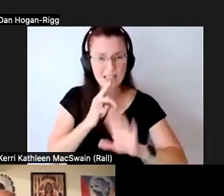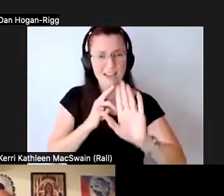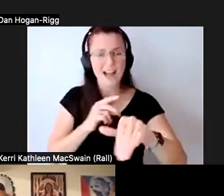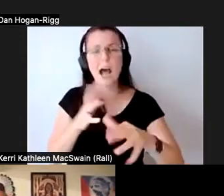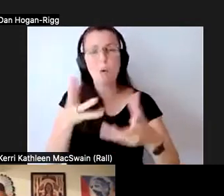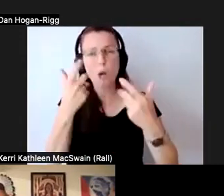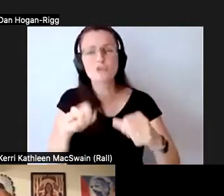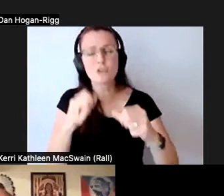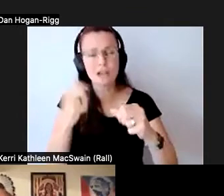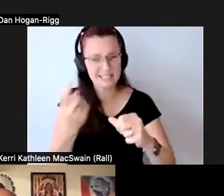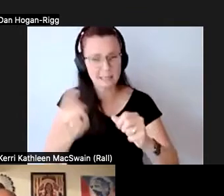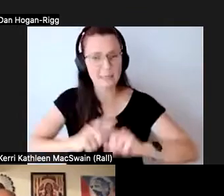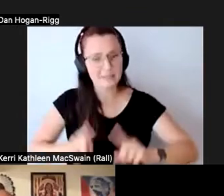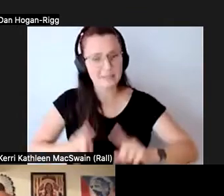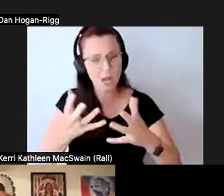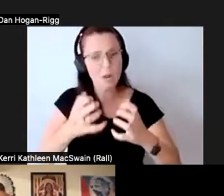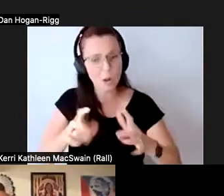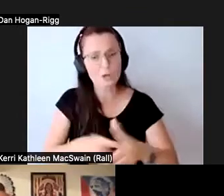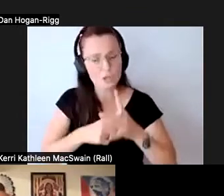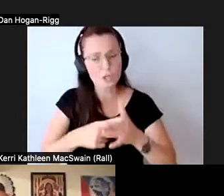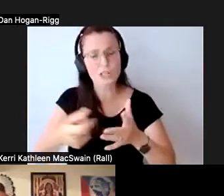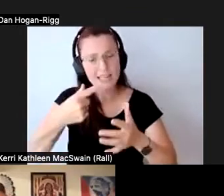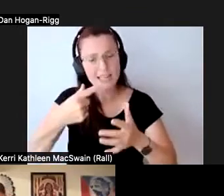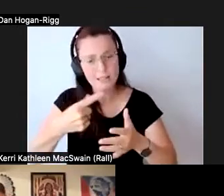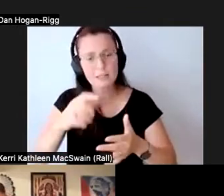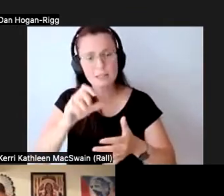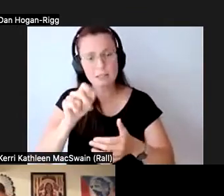want to get on Suboxone. I want a difference.